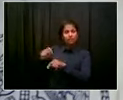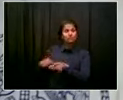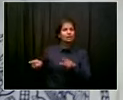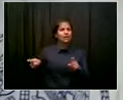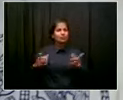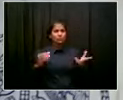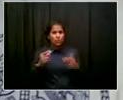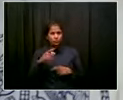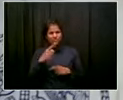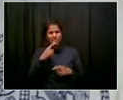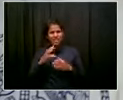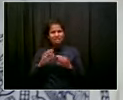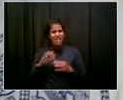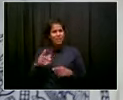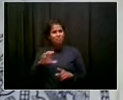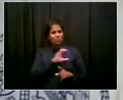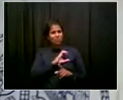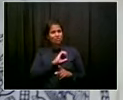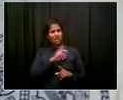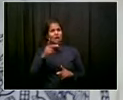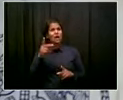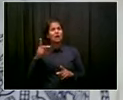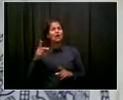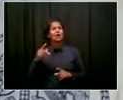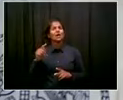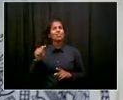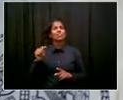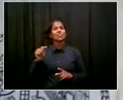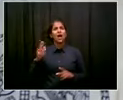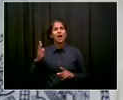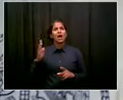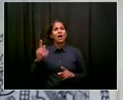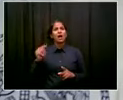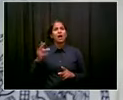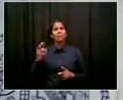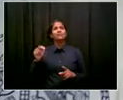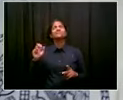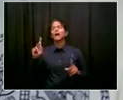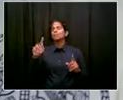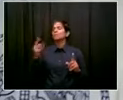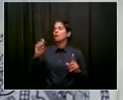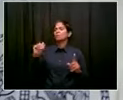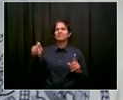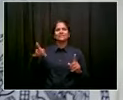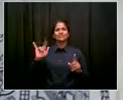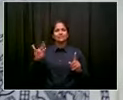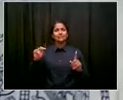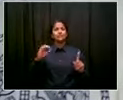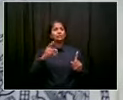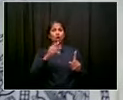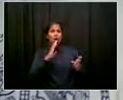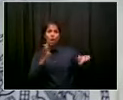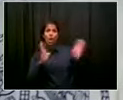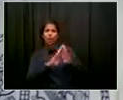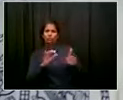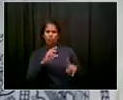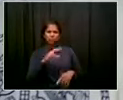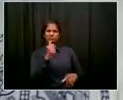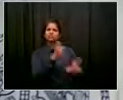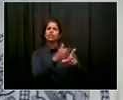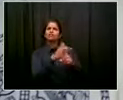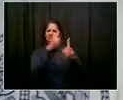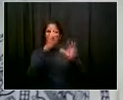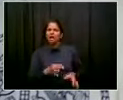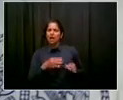saturday or was that a decision they made on their own uh on that one it's a situation that we're seeing in a couple of places